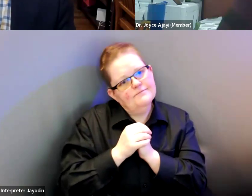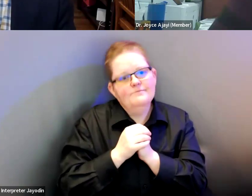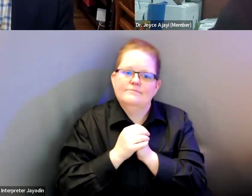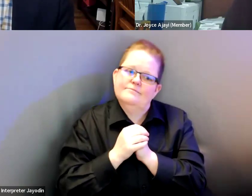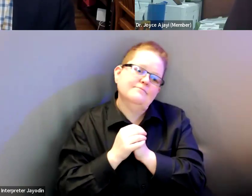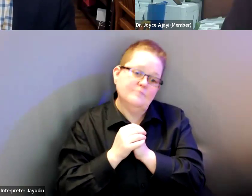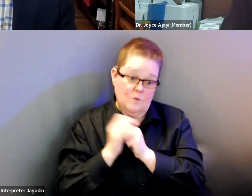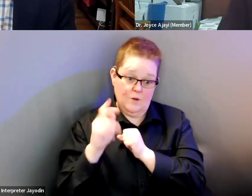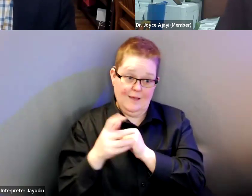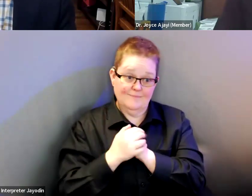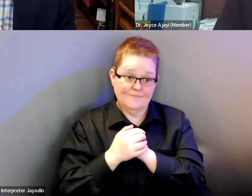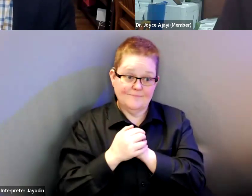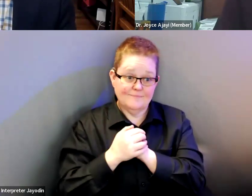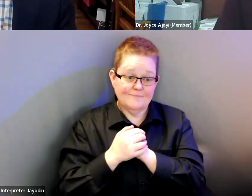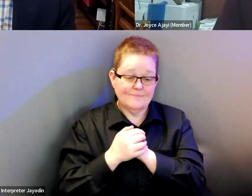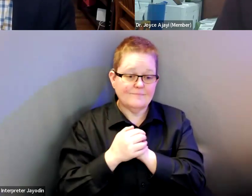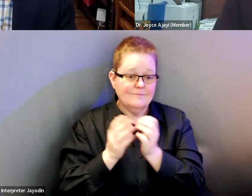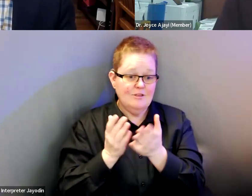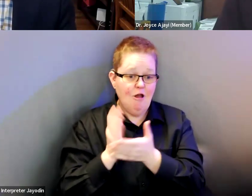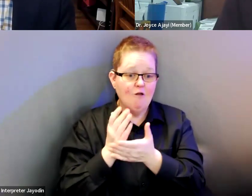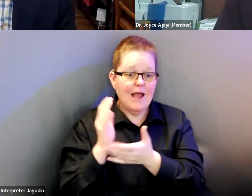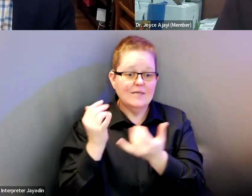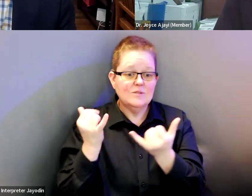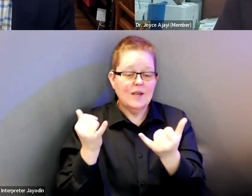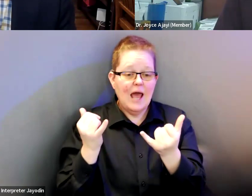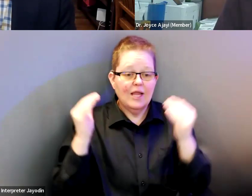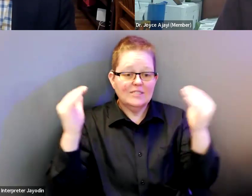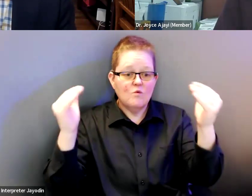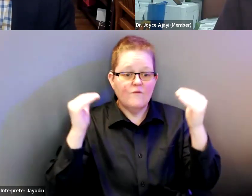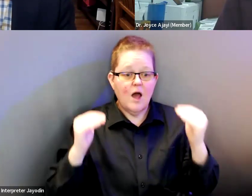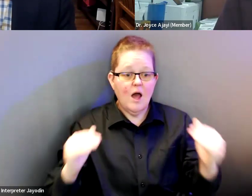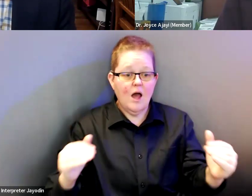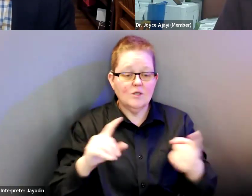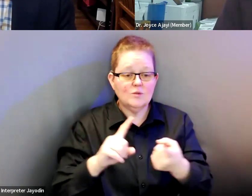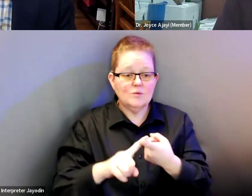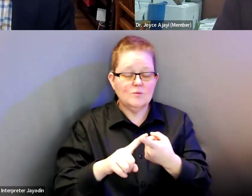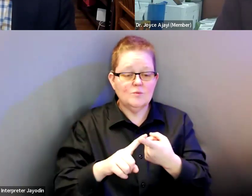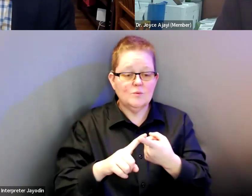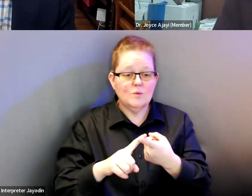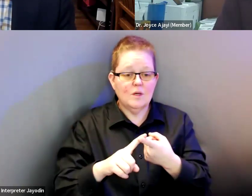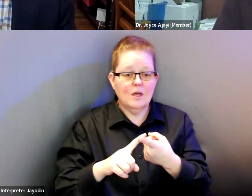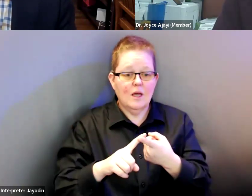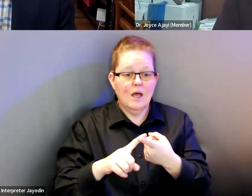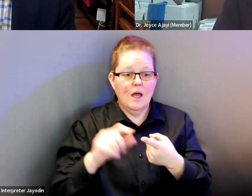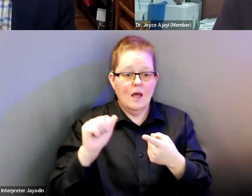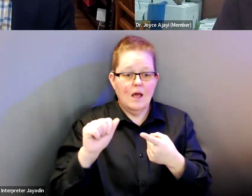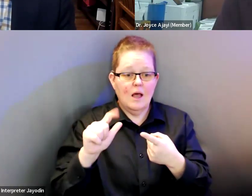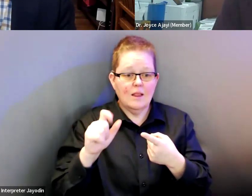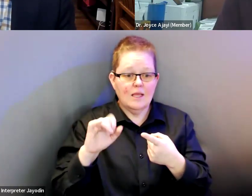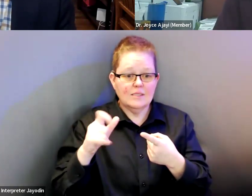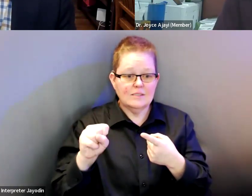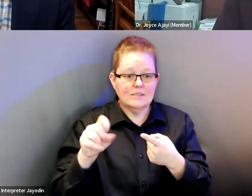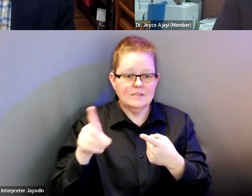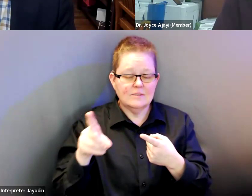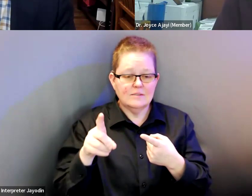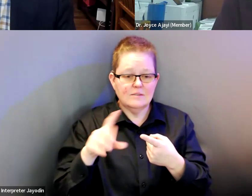Okay. All right. So we'll move on then to Alexis for the high-level overview of the NAP